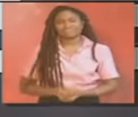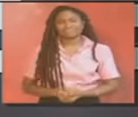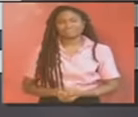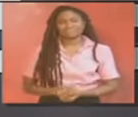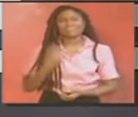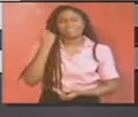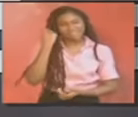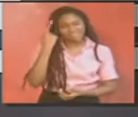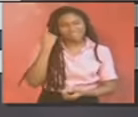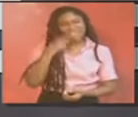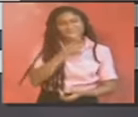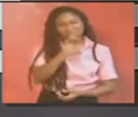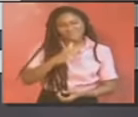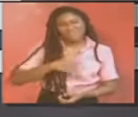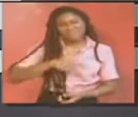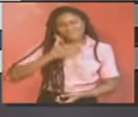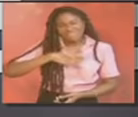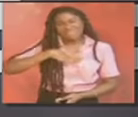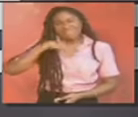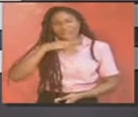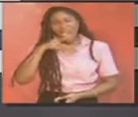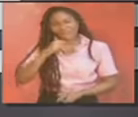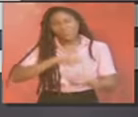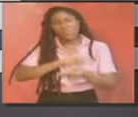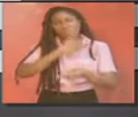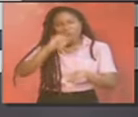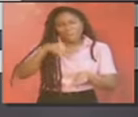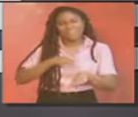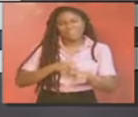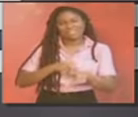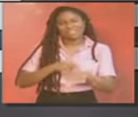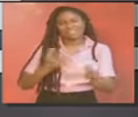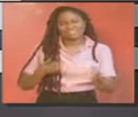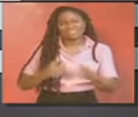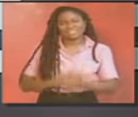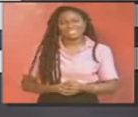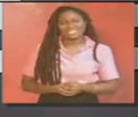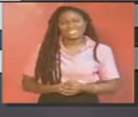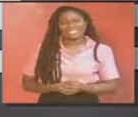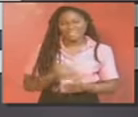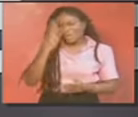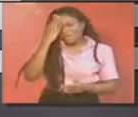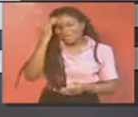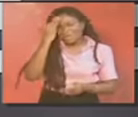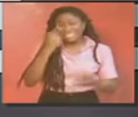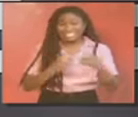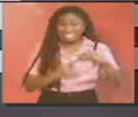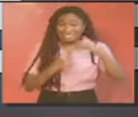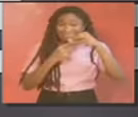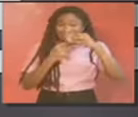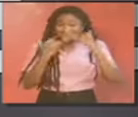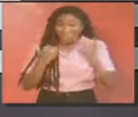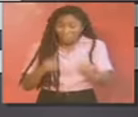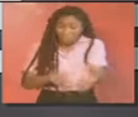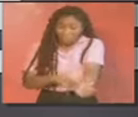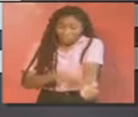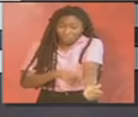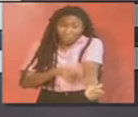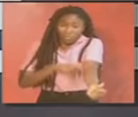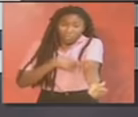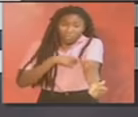normal, and it is expected, especially because of this prolonged public health